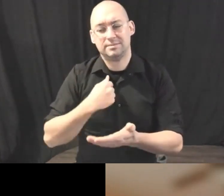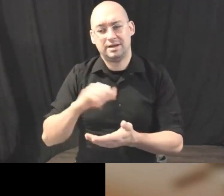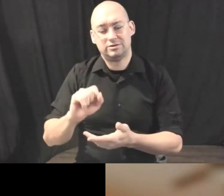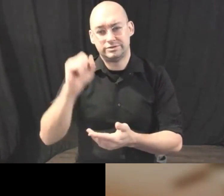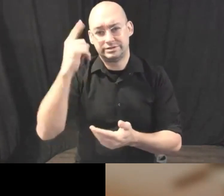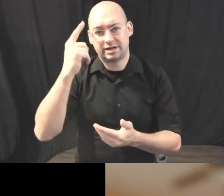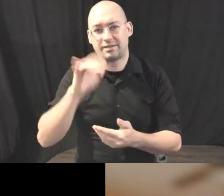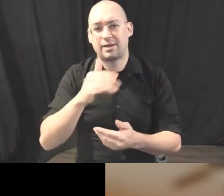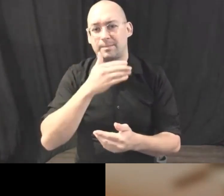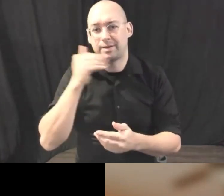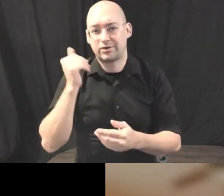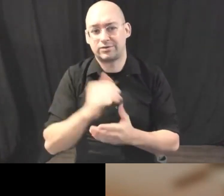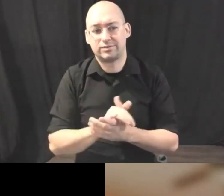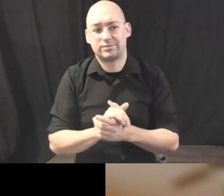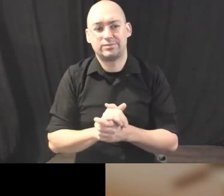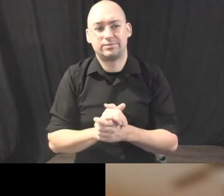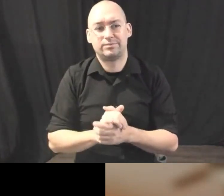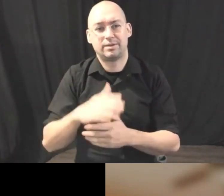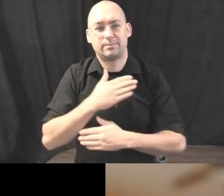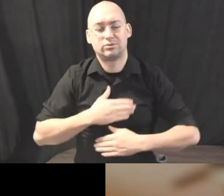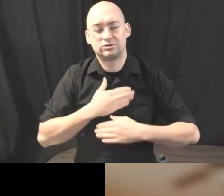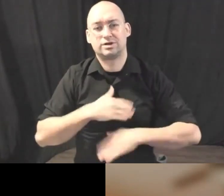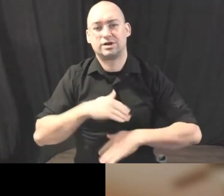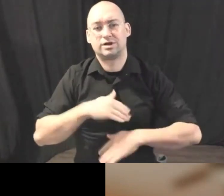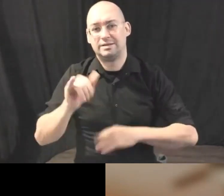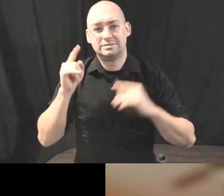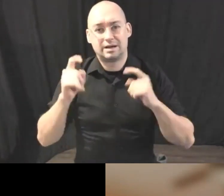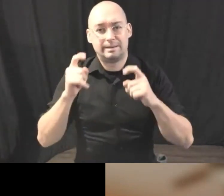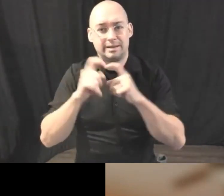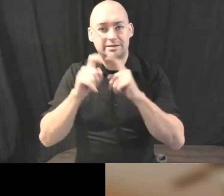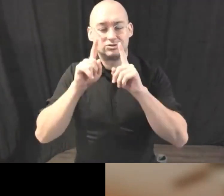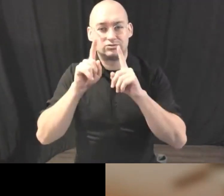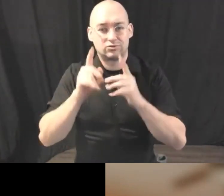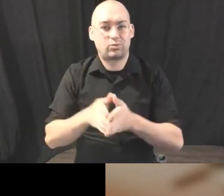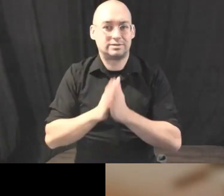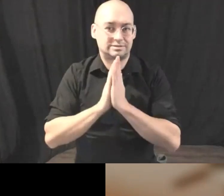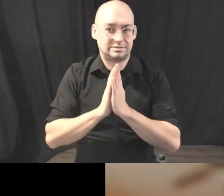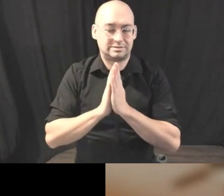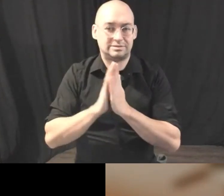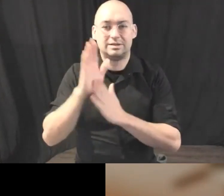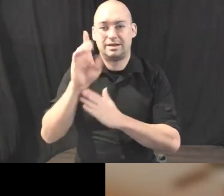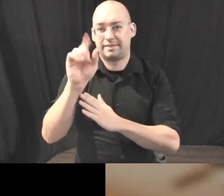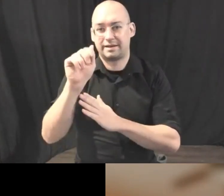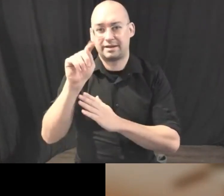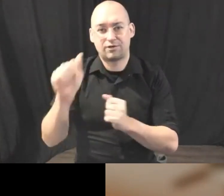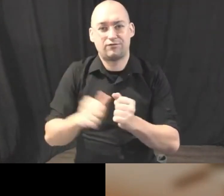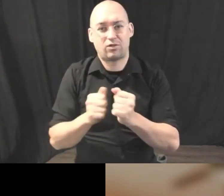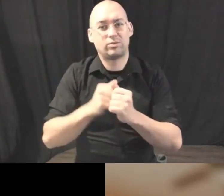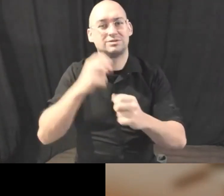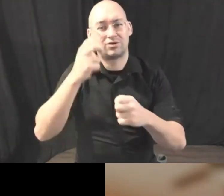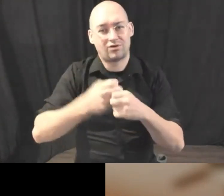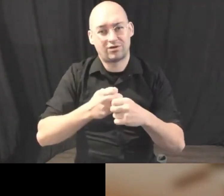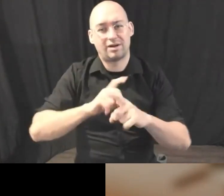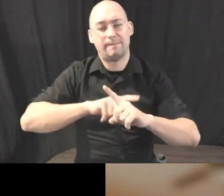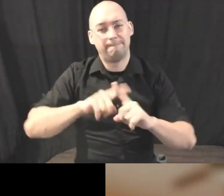that. So I appreciate that's a complex request, and the data tracking and understanding that is very difficult. But I